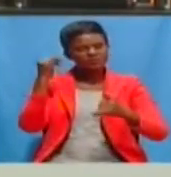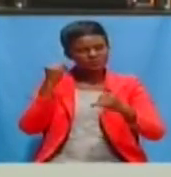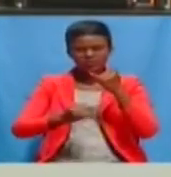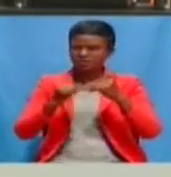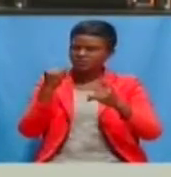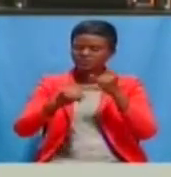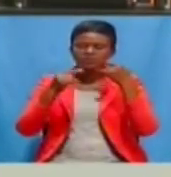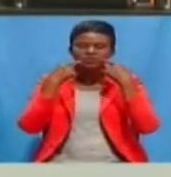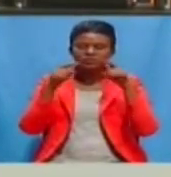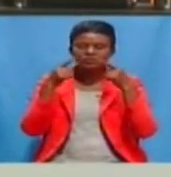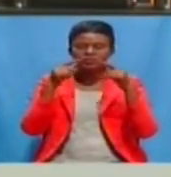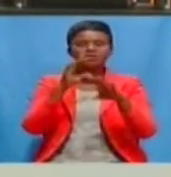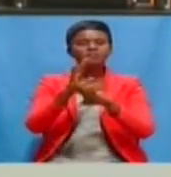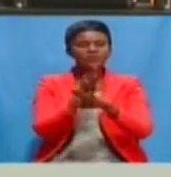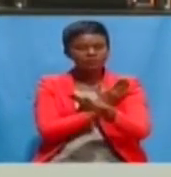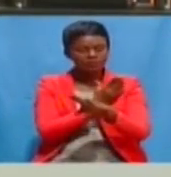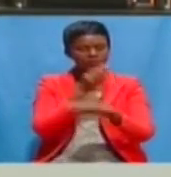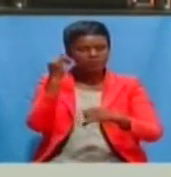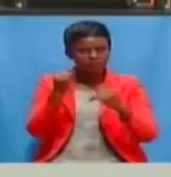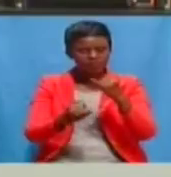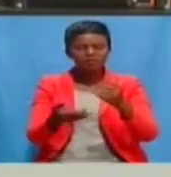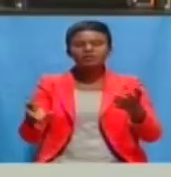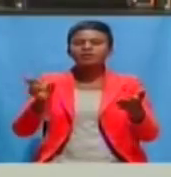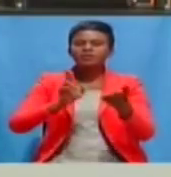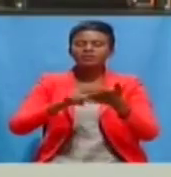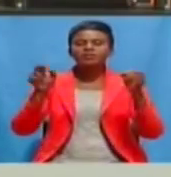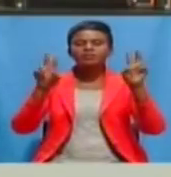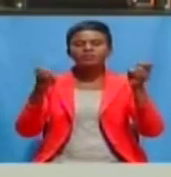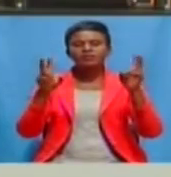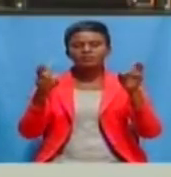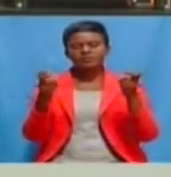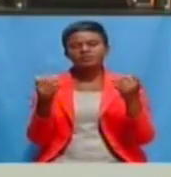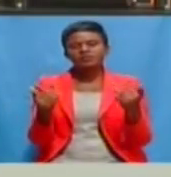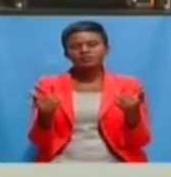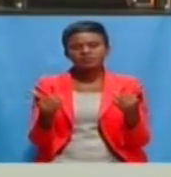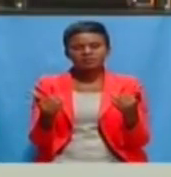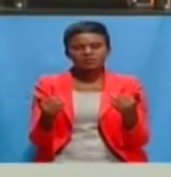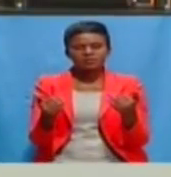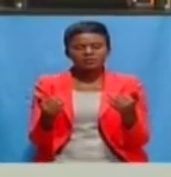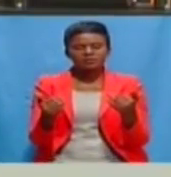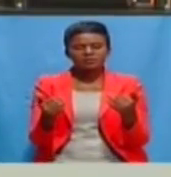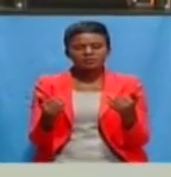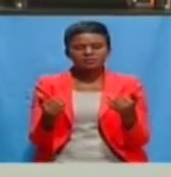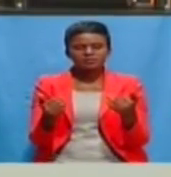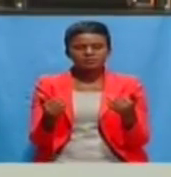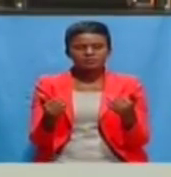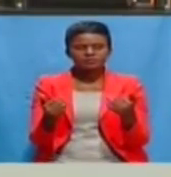the main news. But before we go, let's take a quick look at the stories that made headlines.